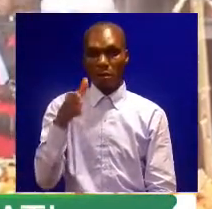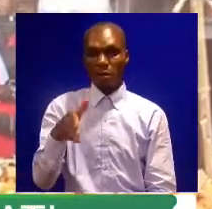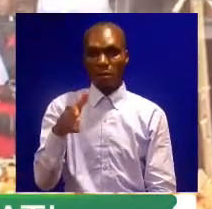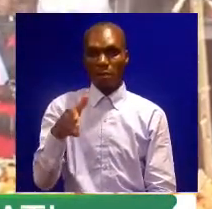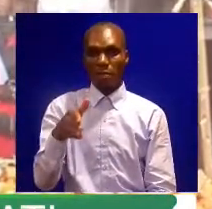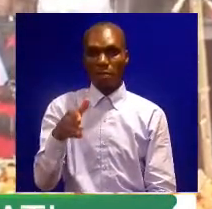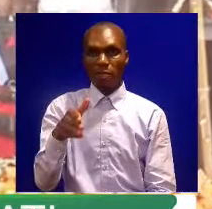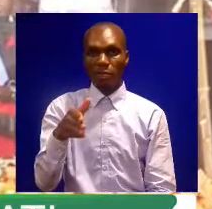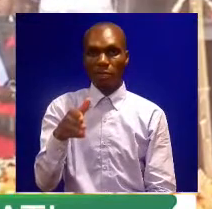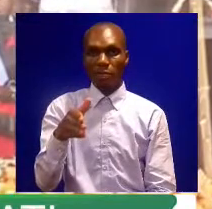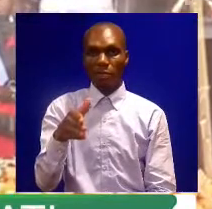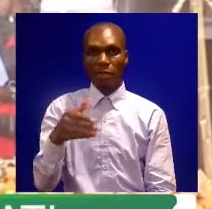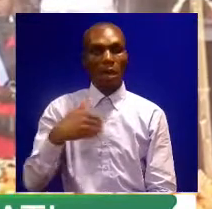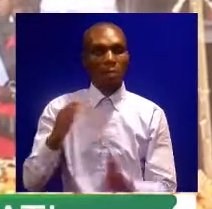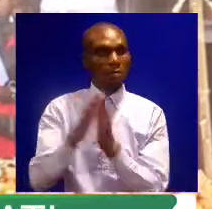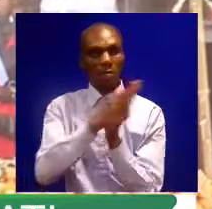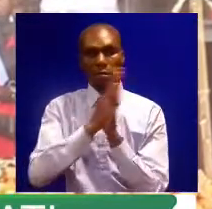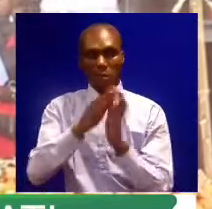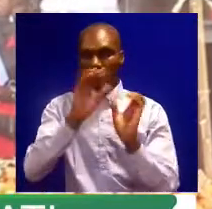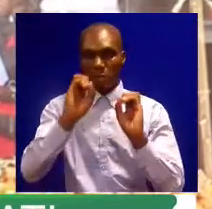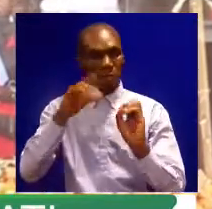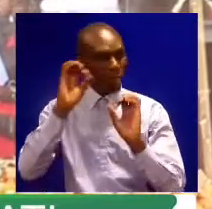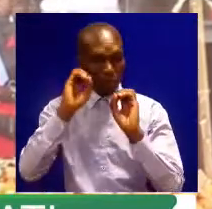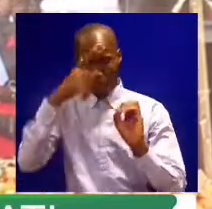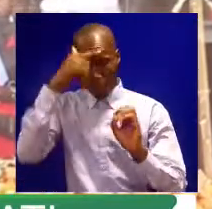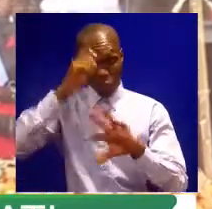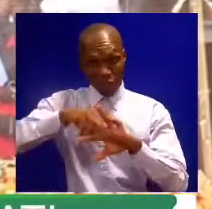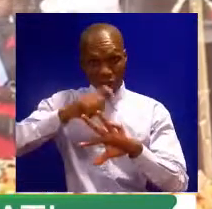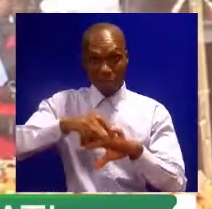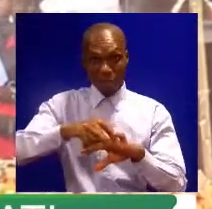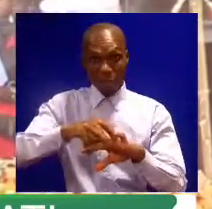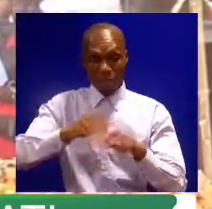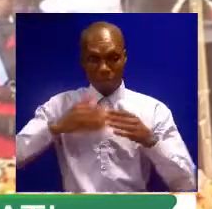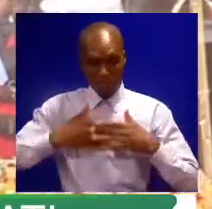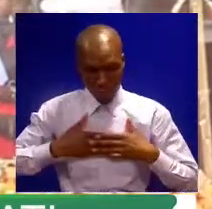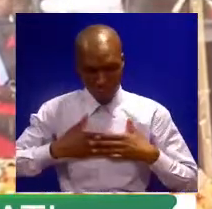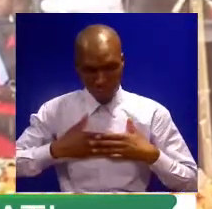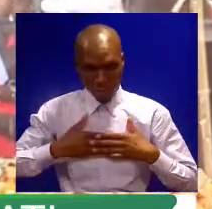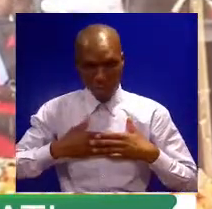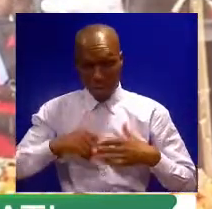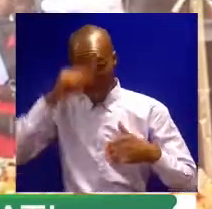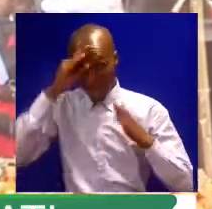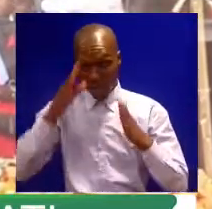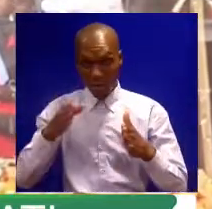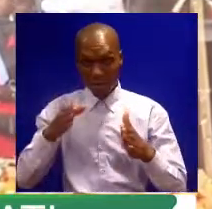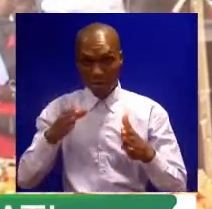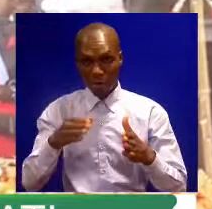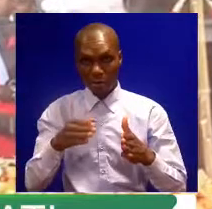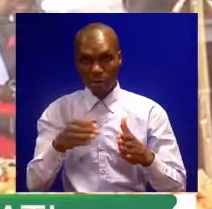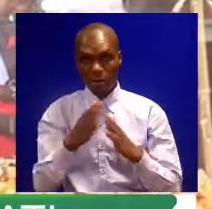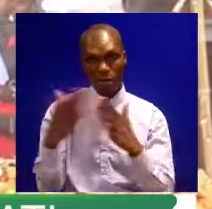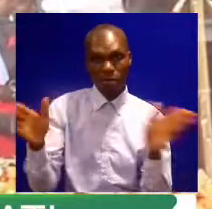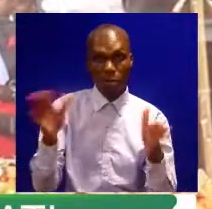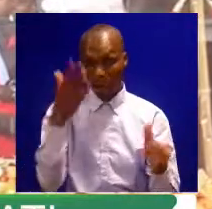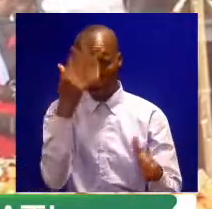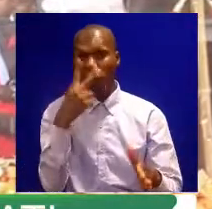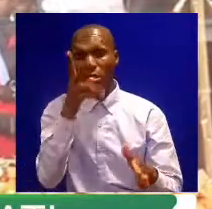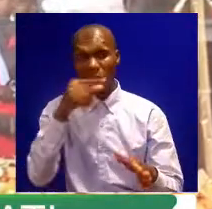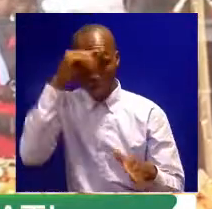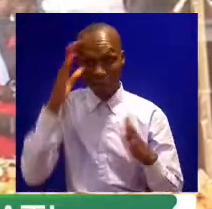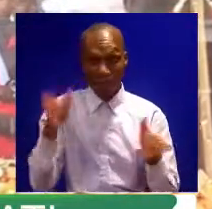Chache. Sina mengi ya kusema kwa sababu ya muda. Your Excellency, Bwana Governor, songa kidogo, nataka kuona Governor kidogo,